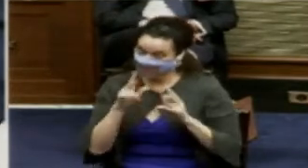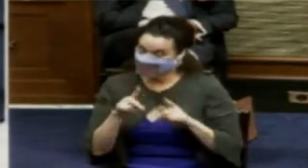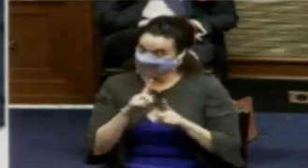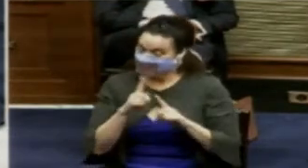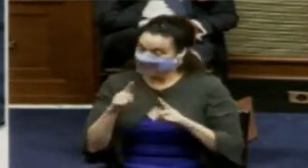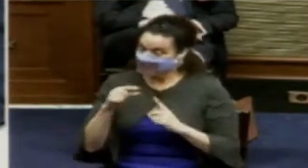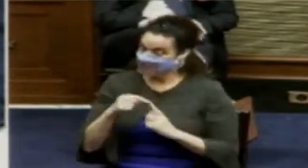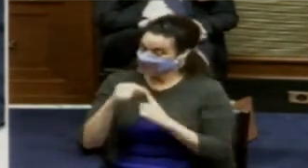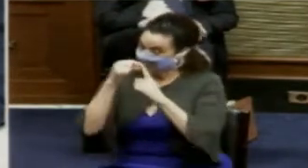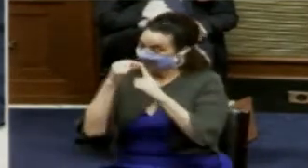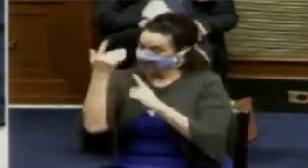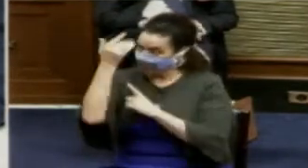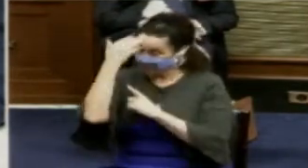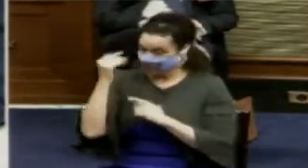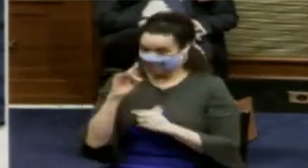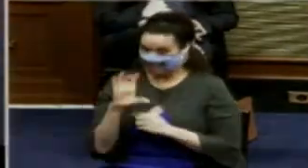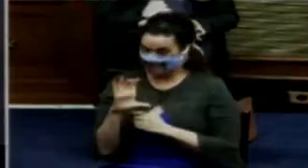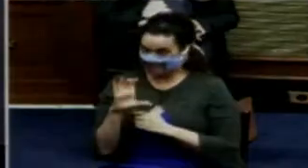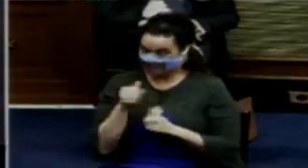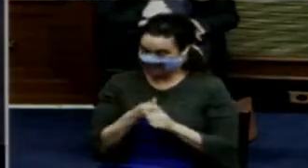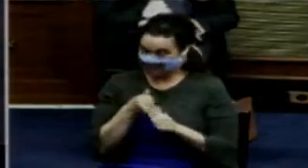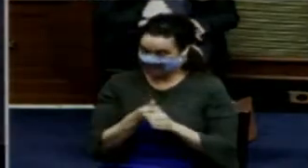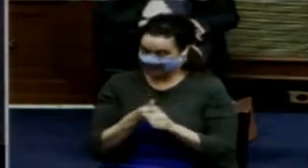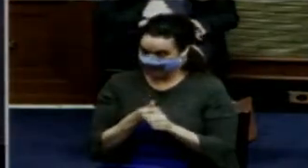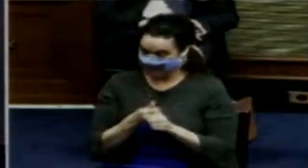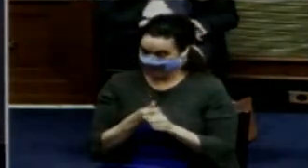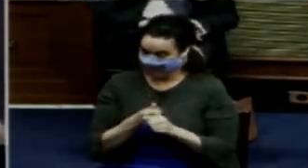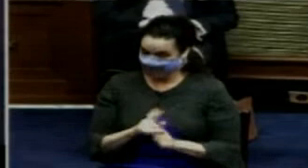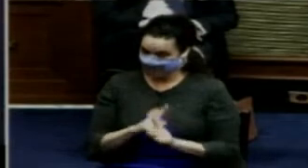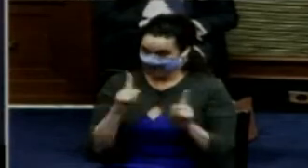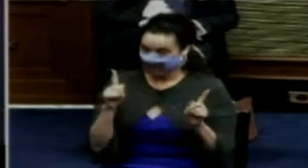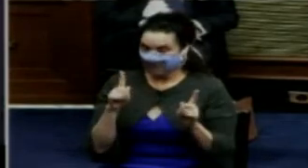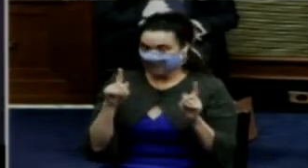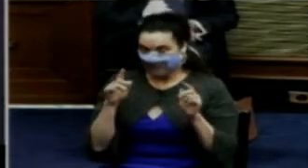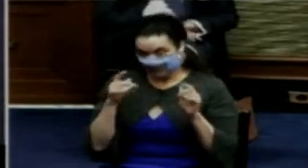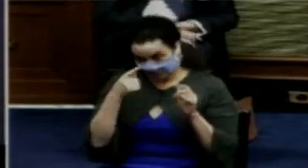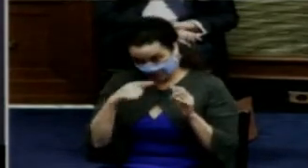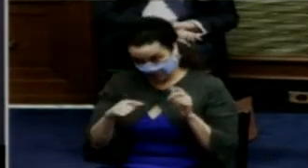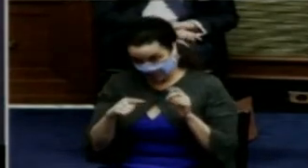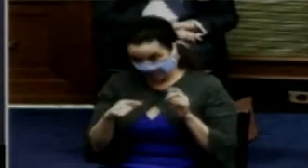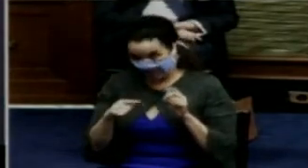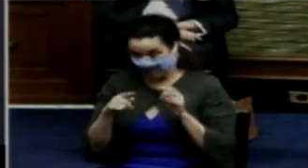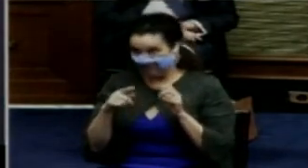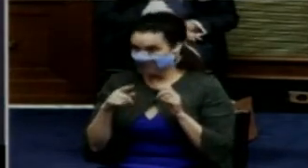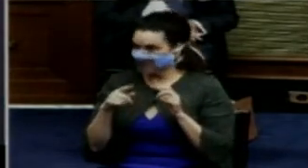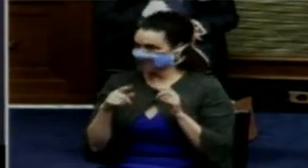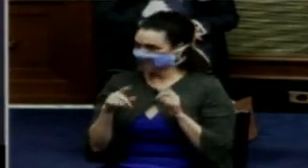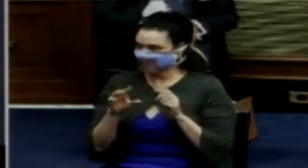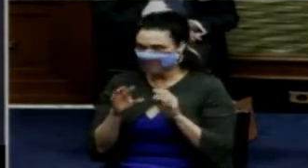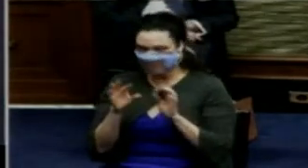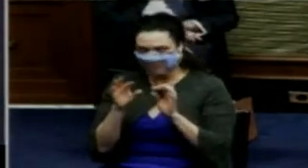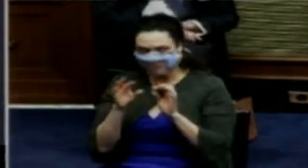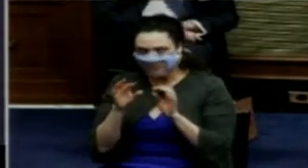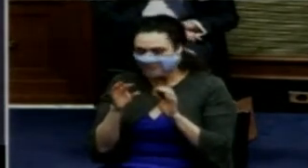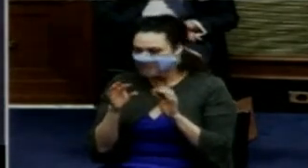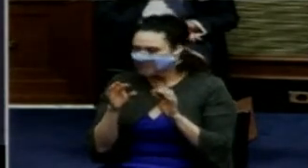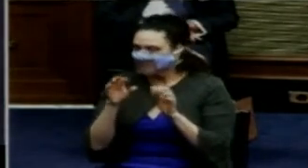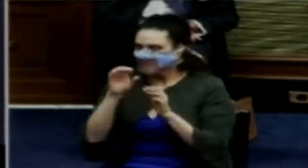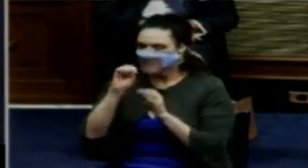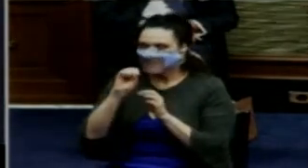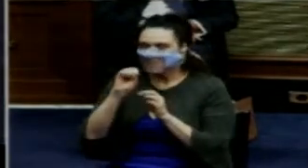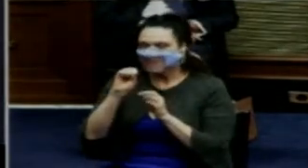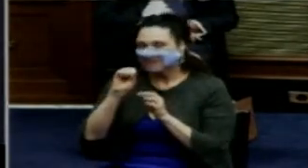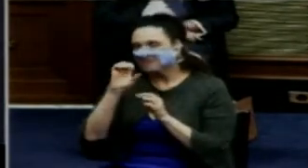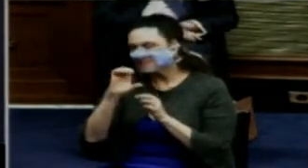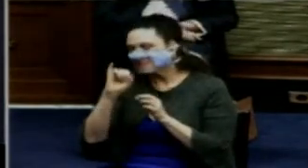of Columbia is unique. Can you cite me a single case, Attorney Smith, no, where the Supreme Court